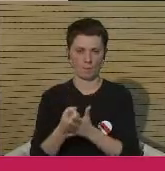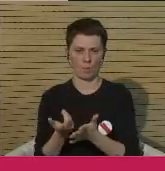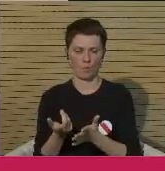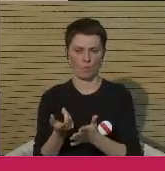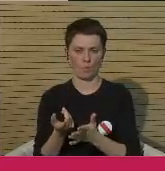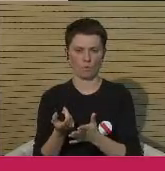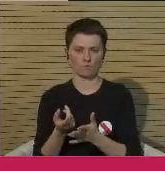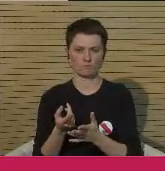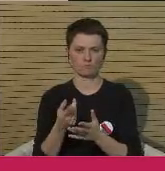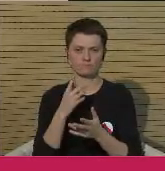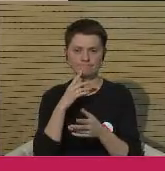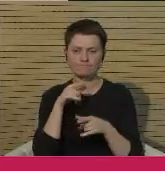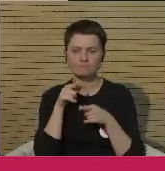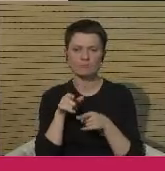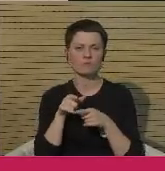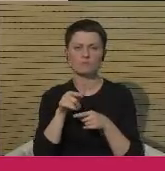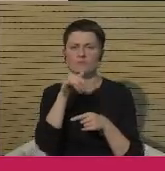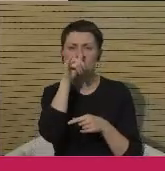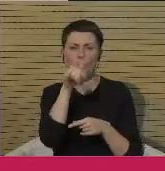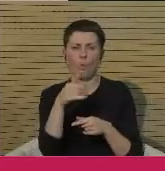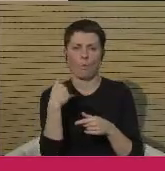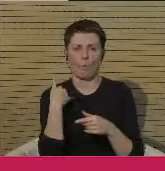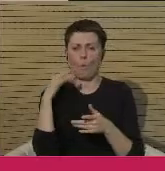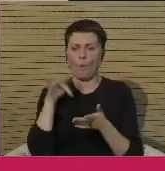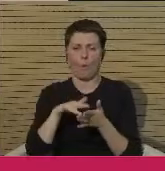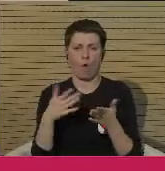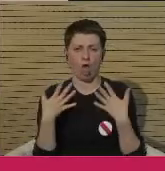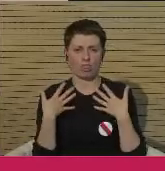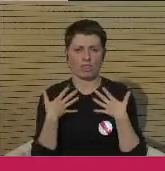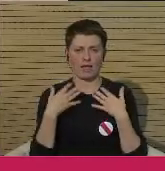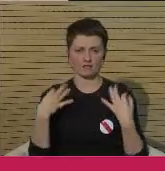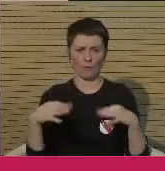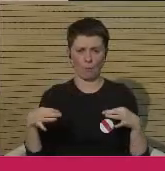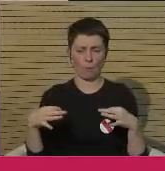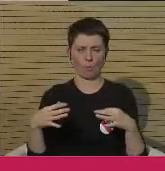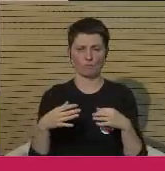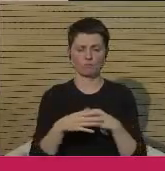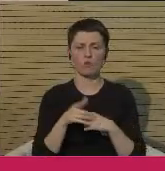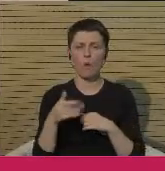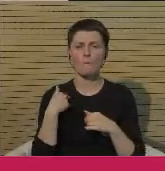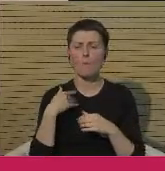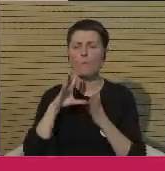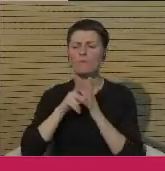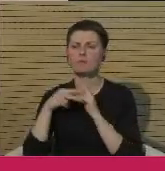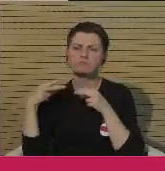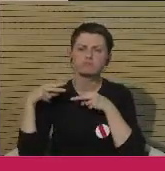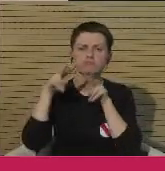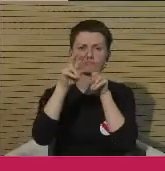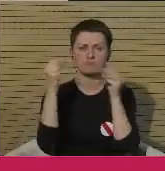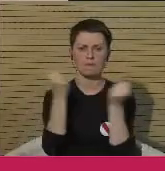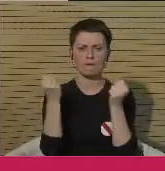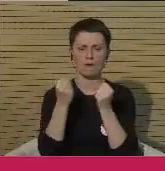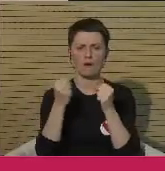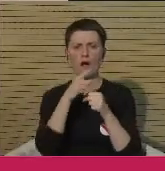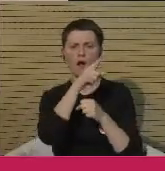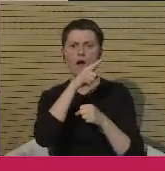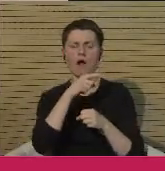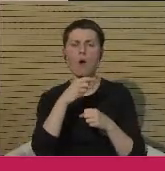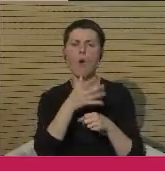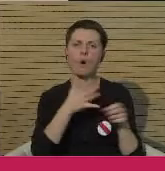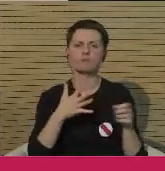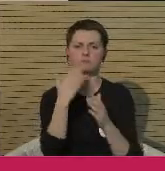Beauty was forced to stay away. I mean, you couldn't breathe in this city. It